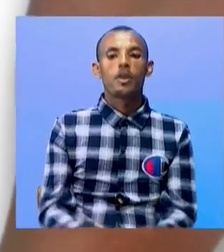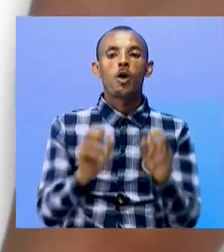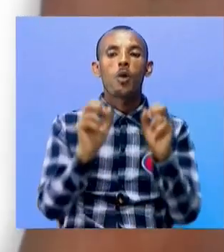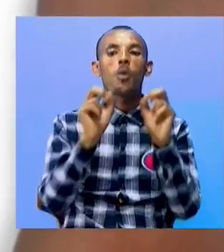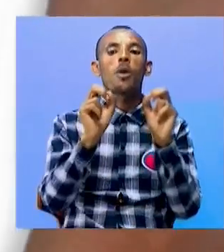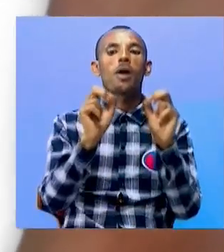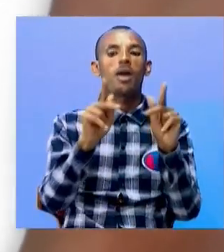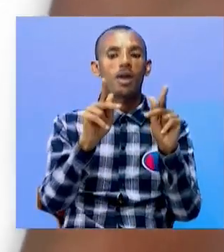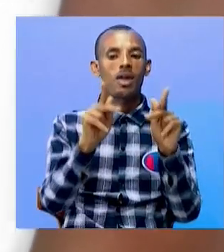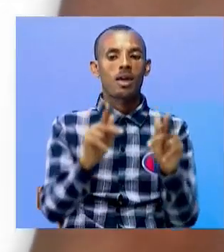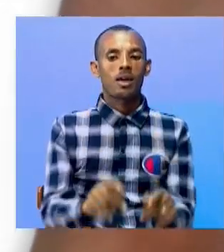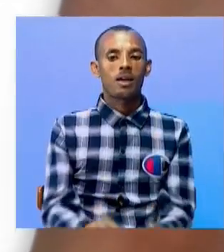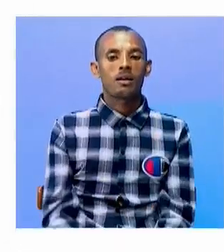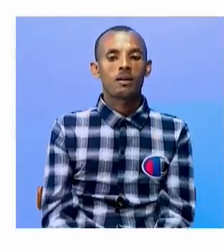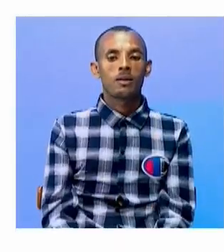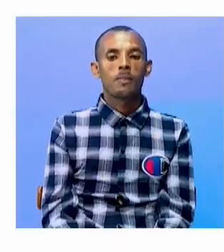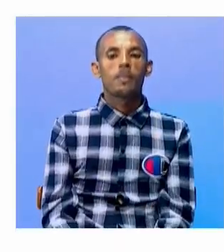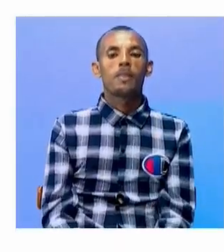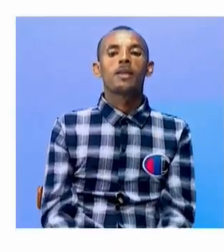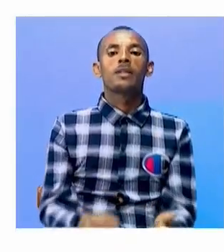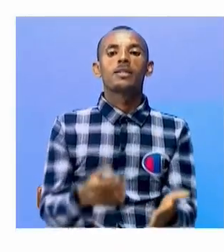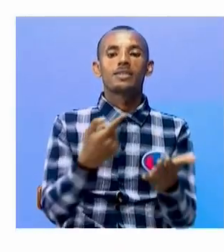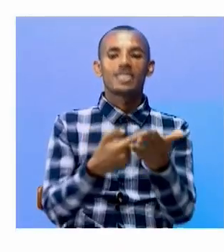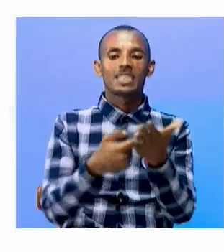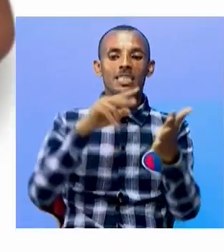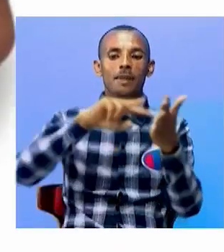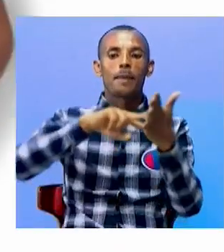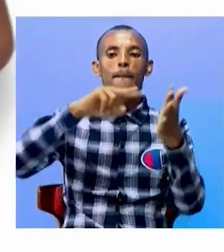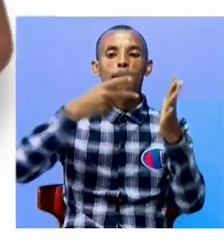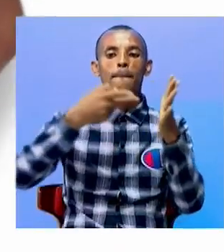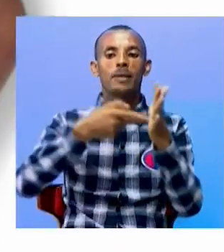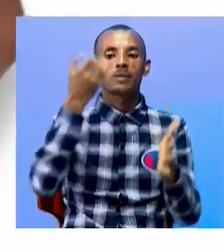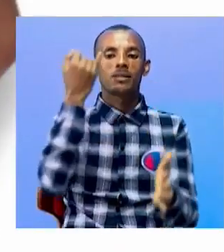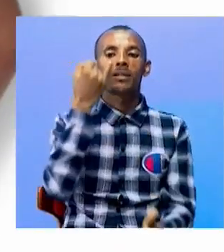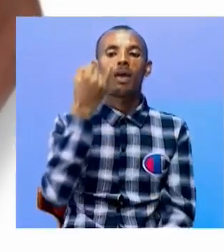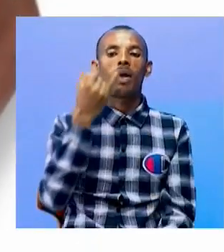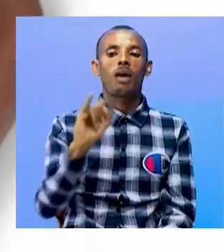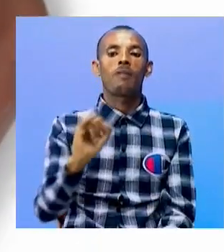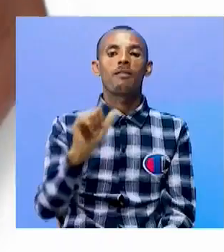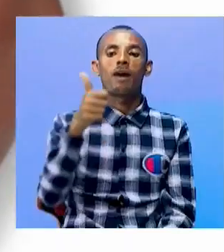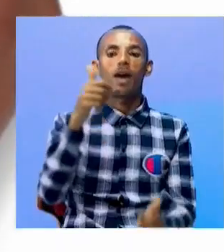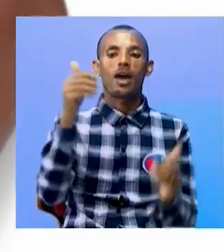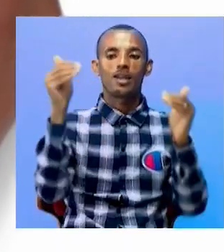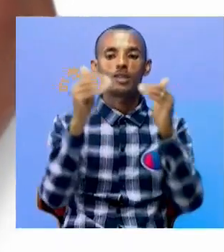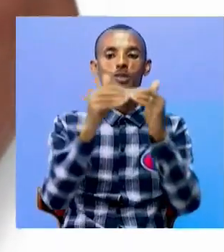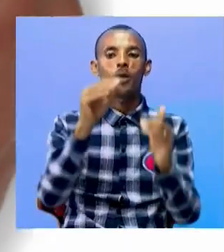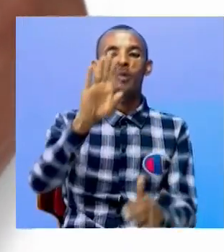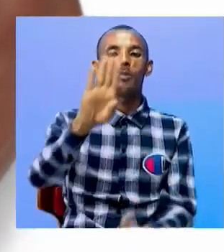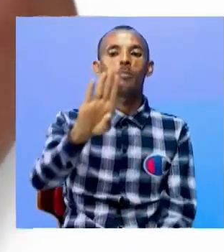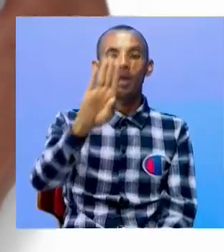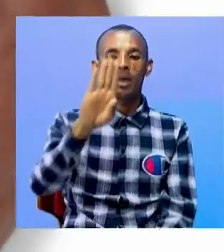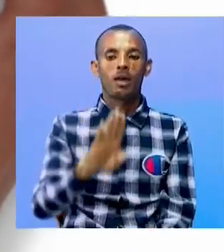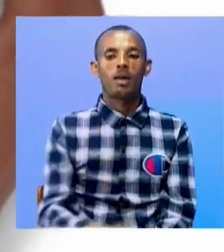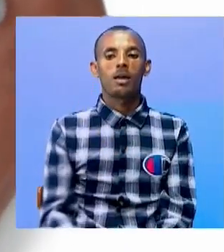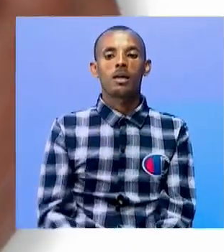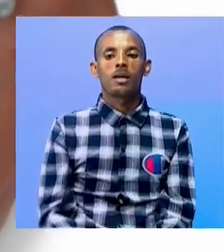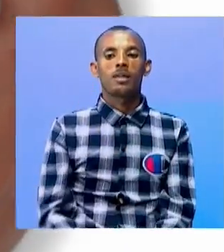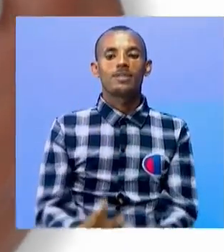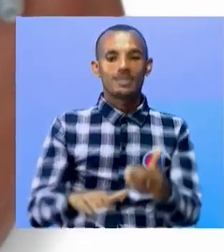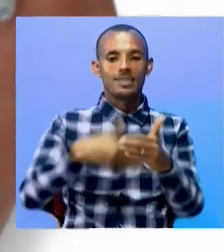Okay. This means if A is equal to B,